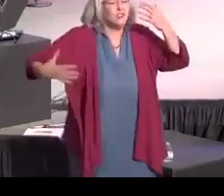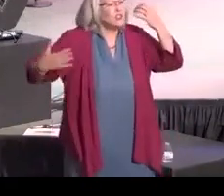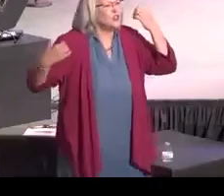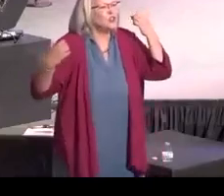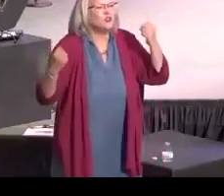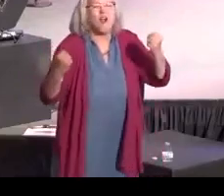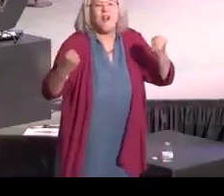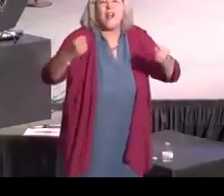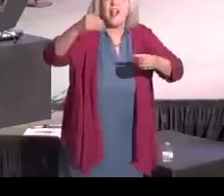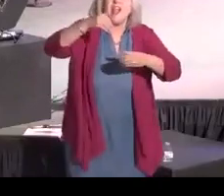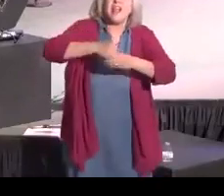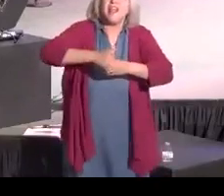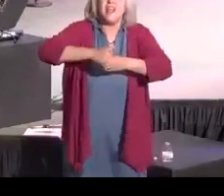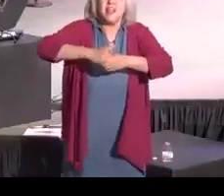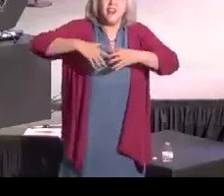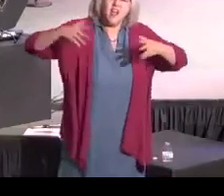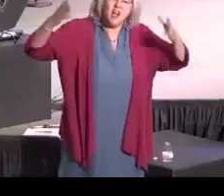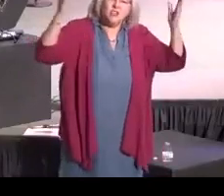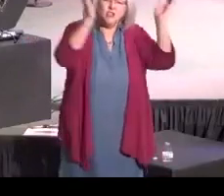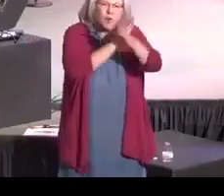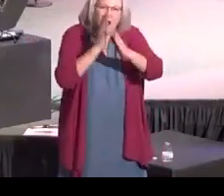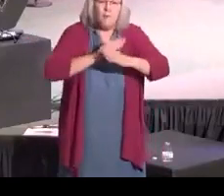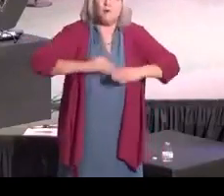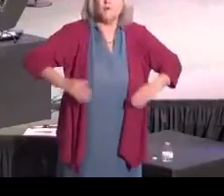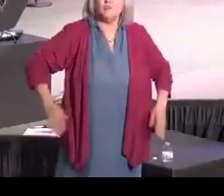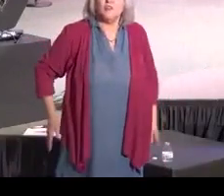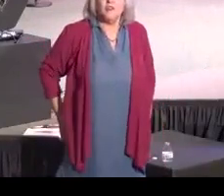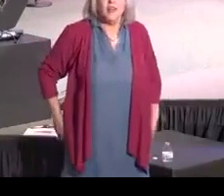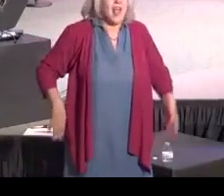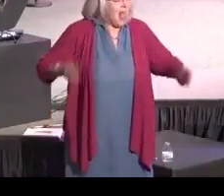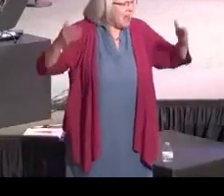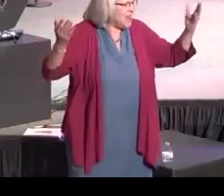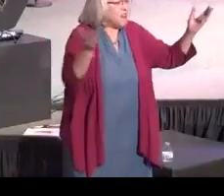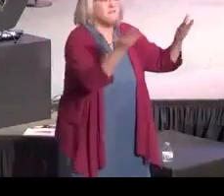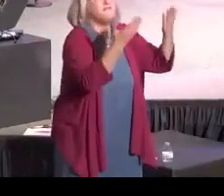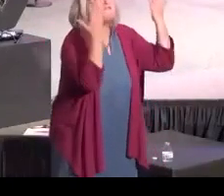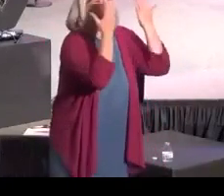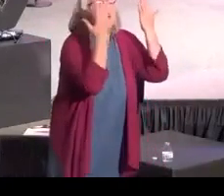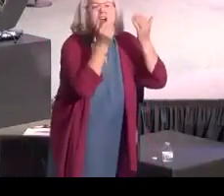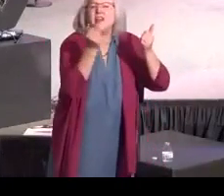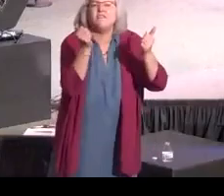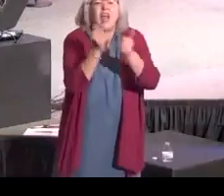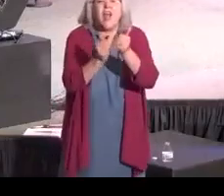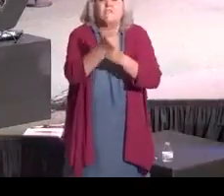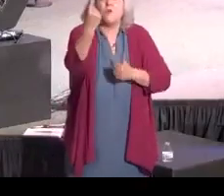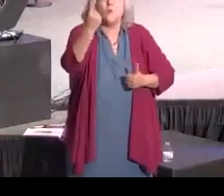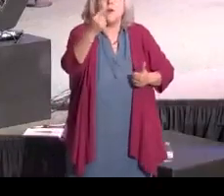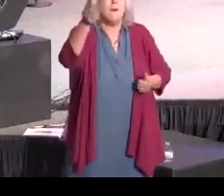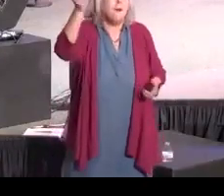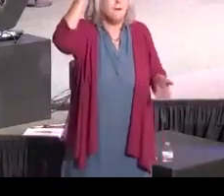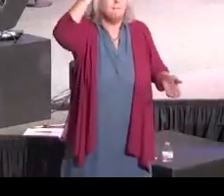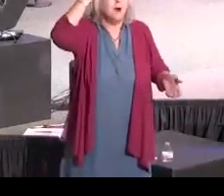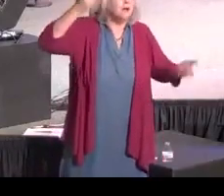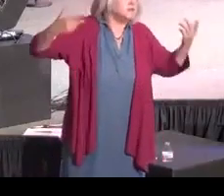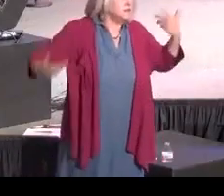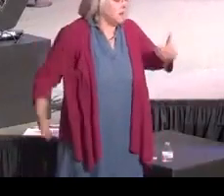strong in adversity. And right there in front of everyone, he just shakes it off.